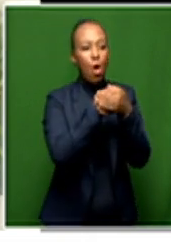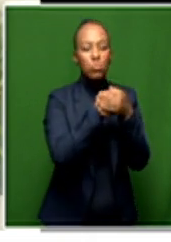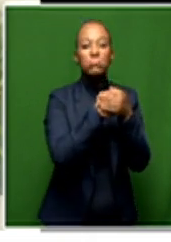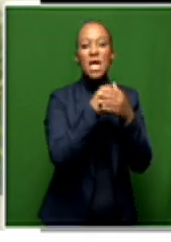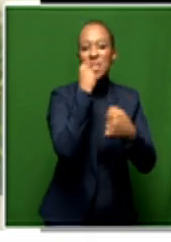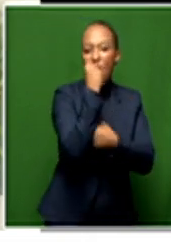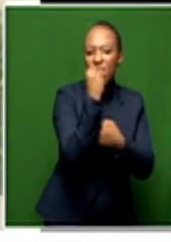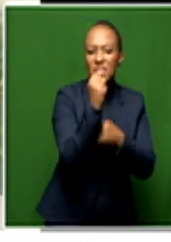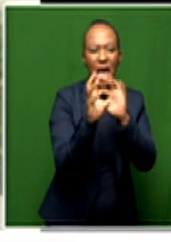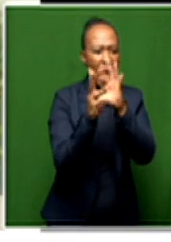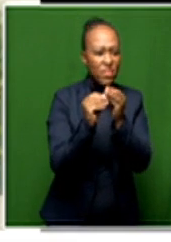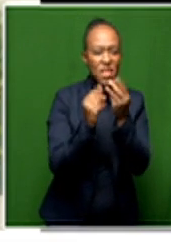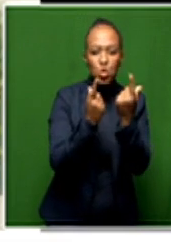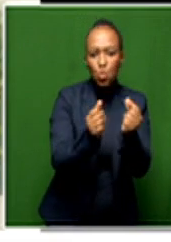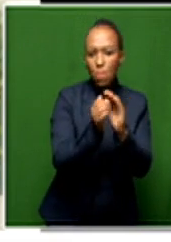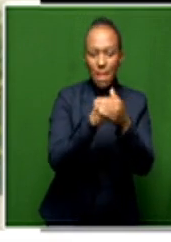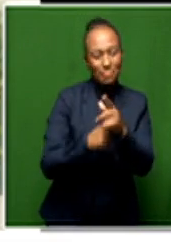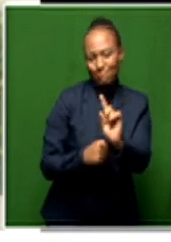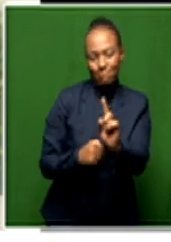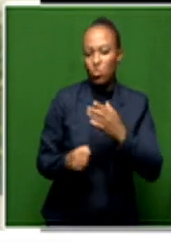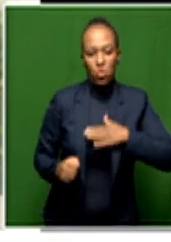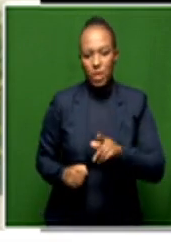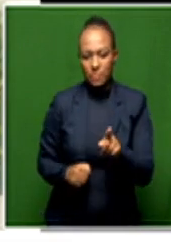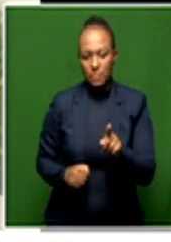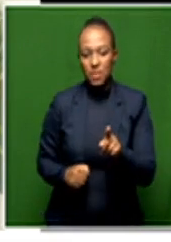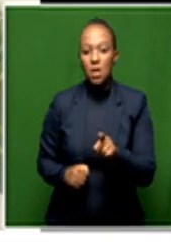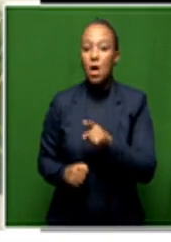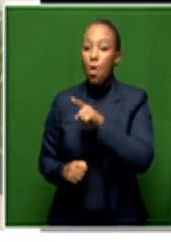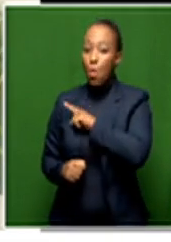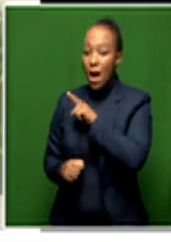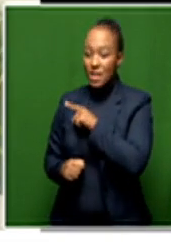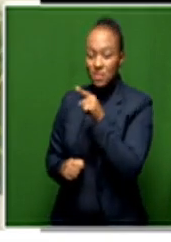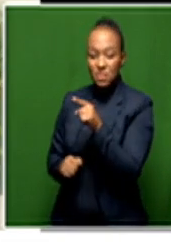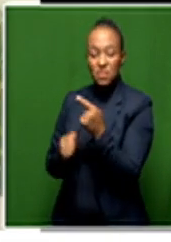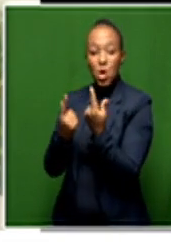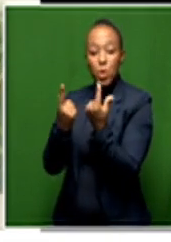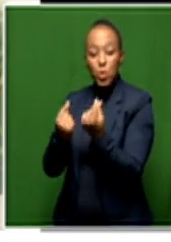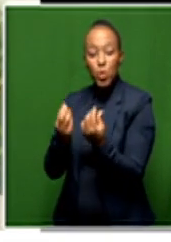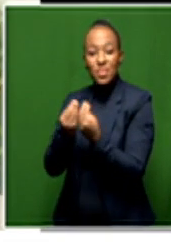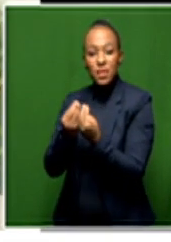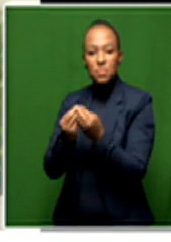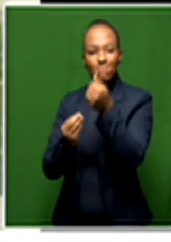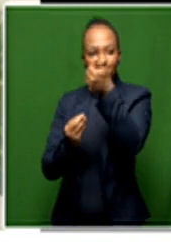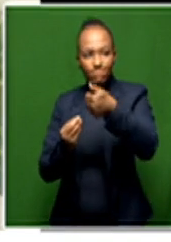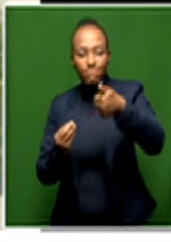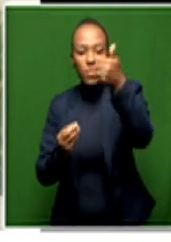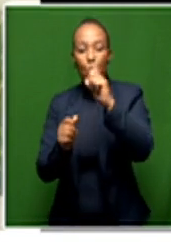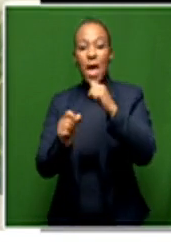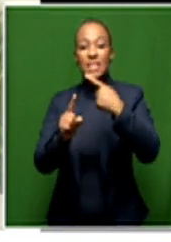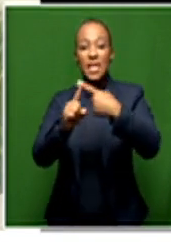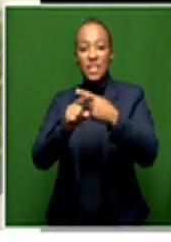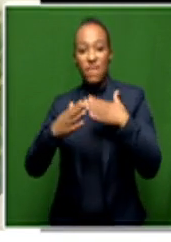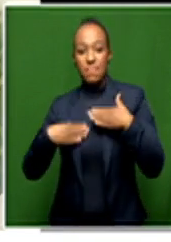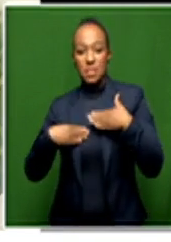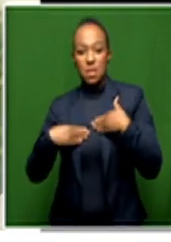from A to Z. Because what we don't want, SK, is that these things are done by the executive administrators. At the end, then they